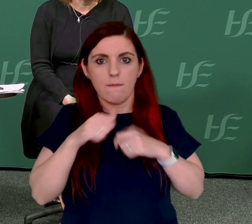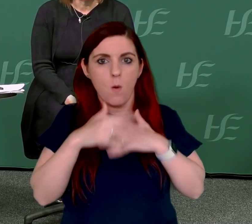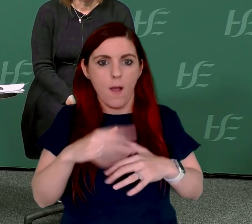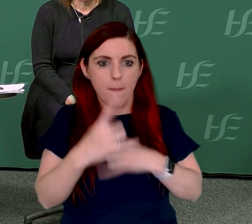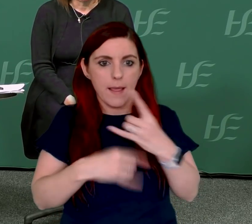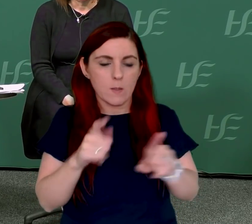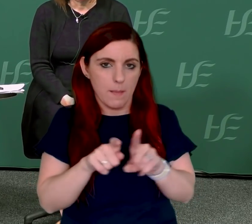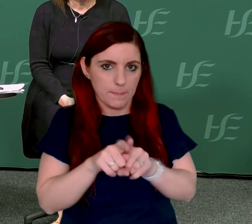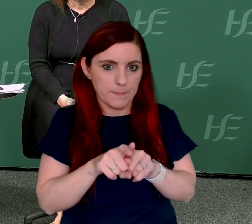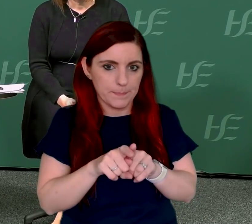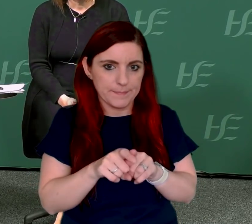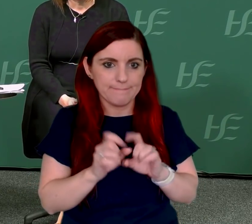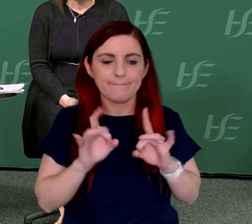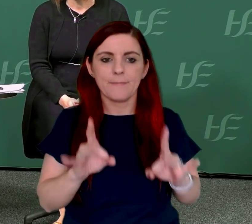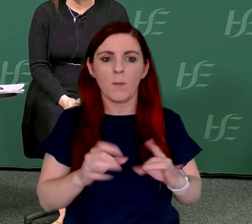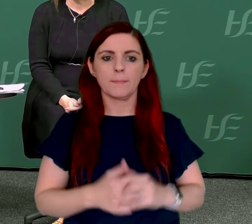in that way.